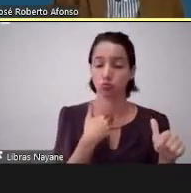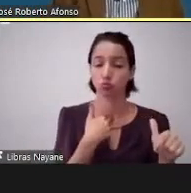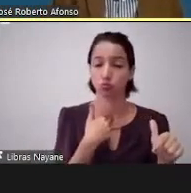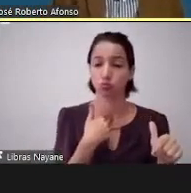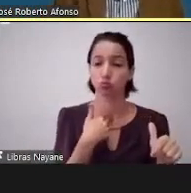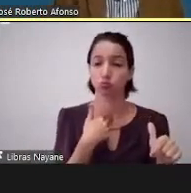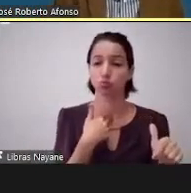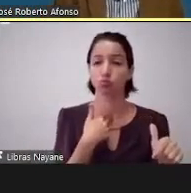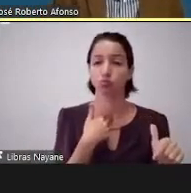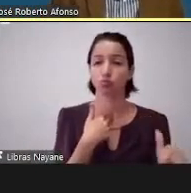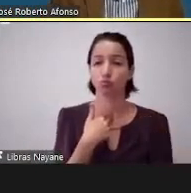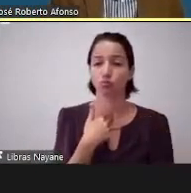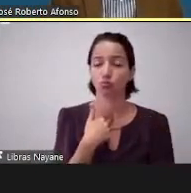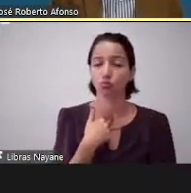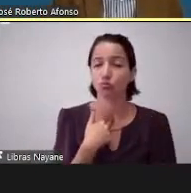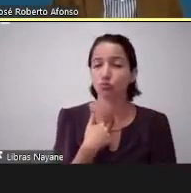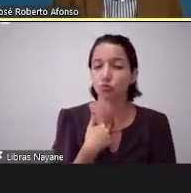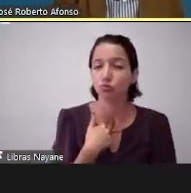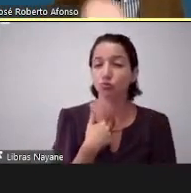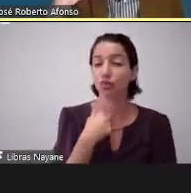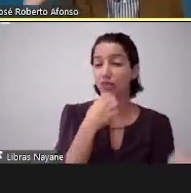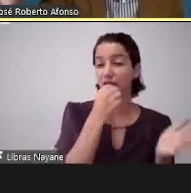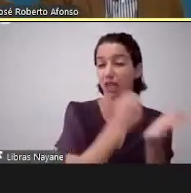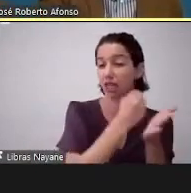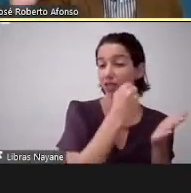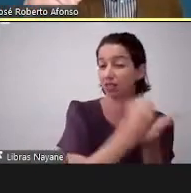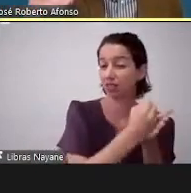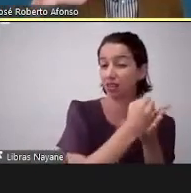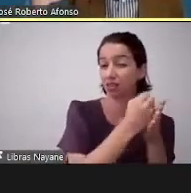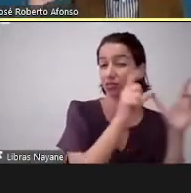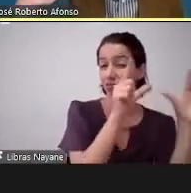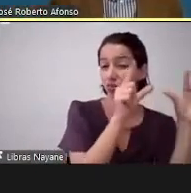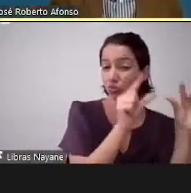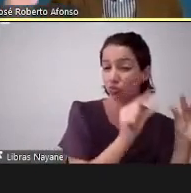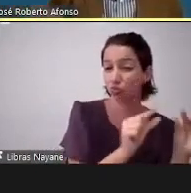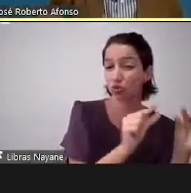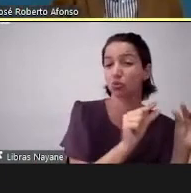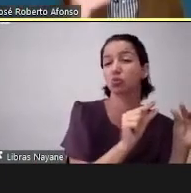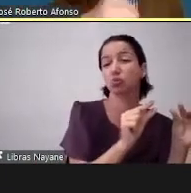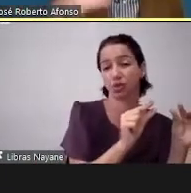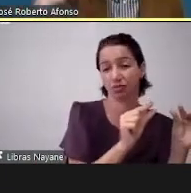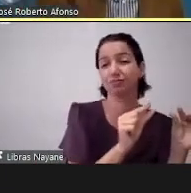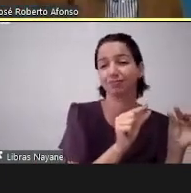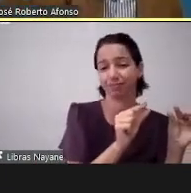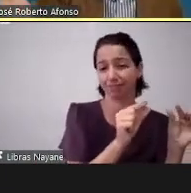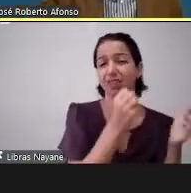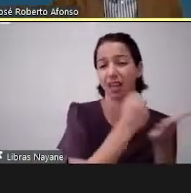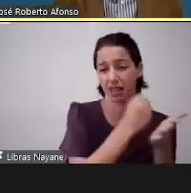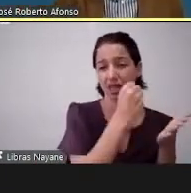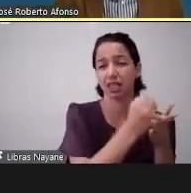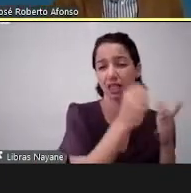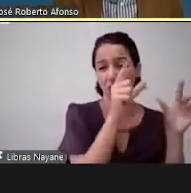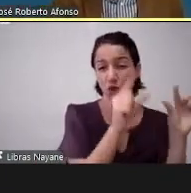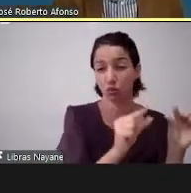or occupied workers. There are those with less